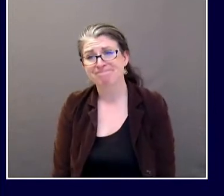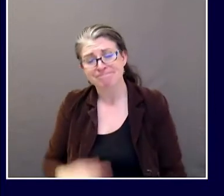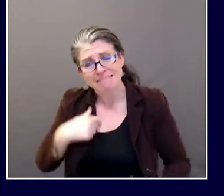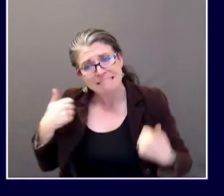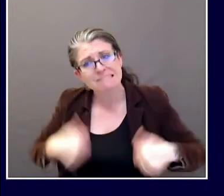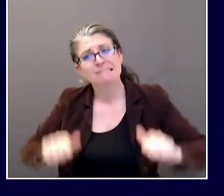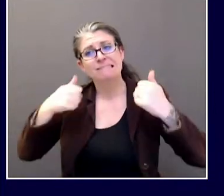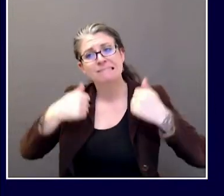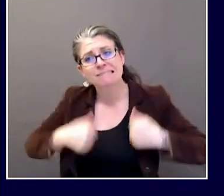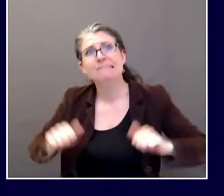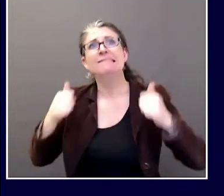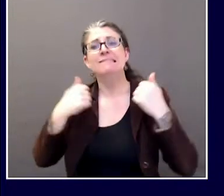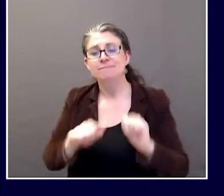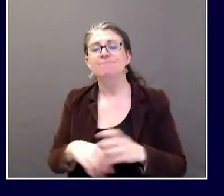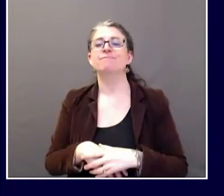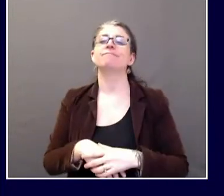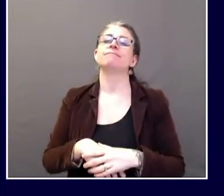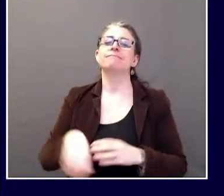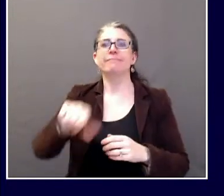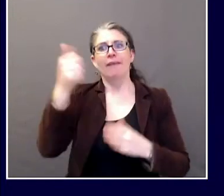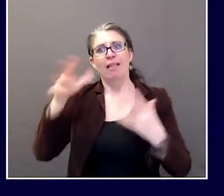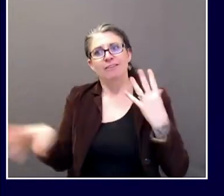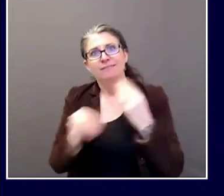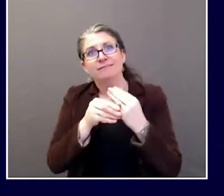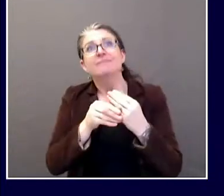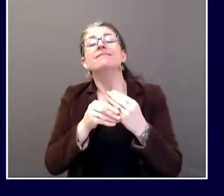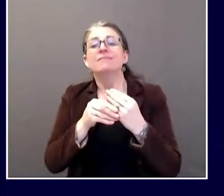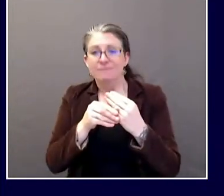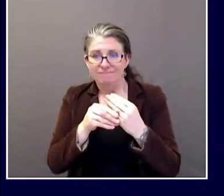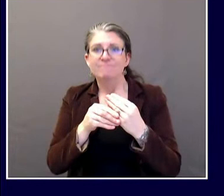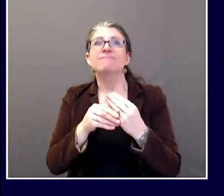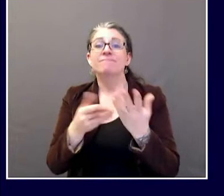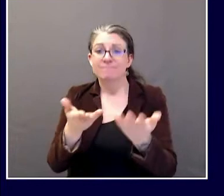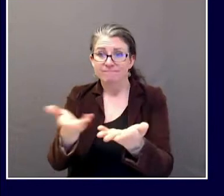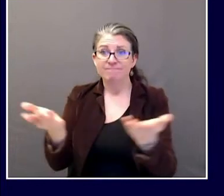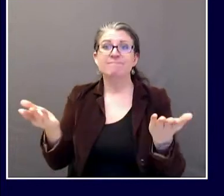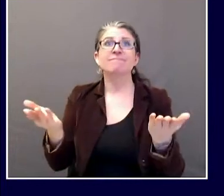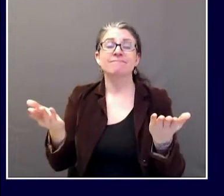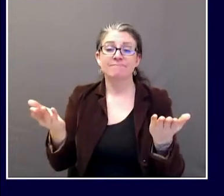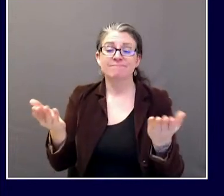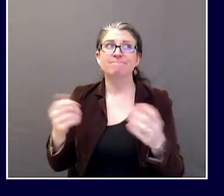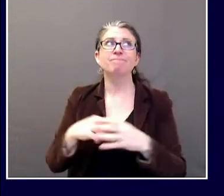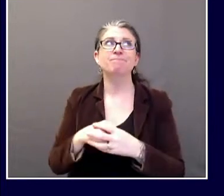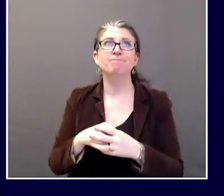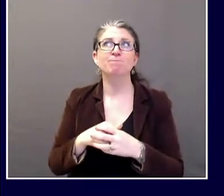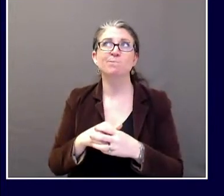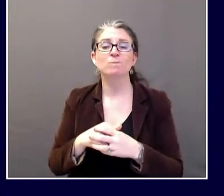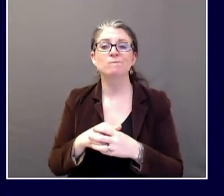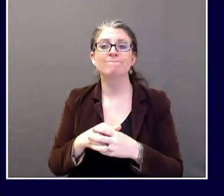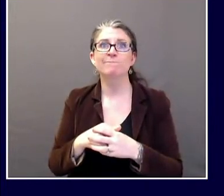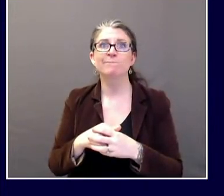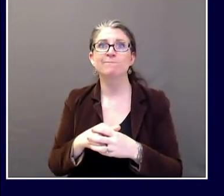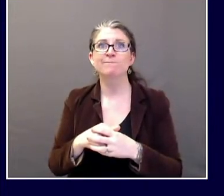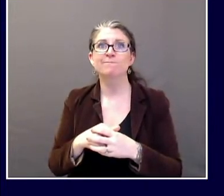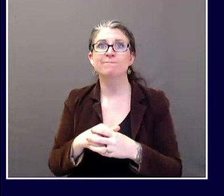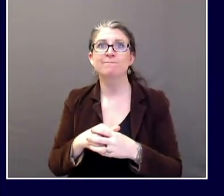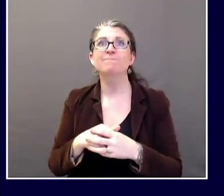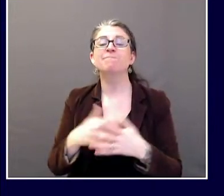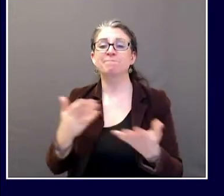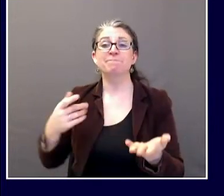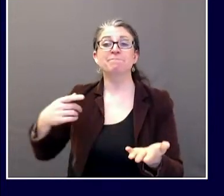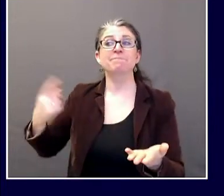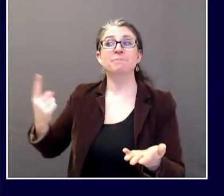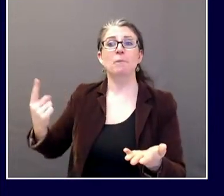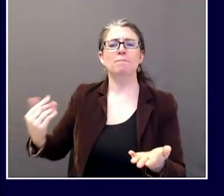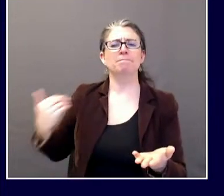days, Maine CDC has received reports of phone calls coming in from an 844 area code